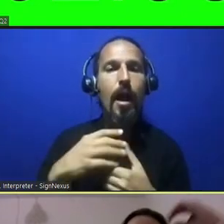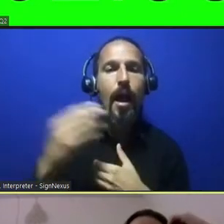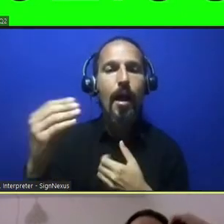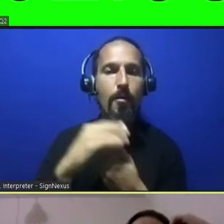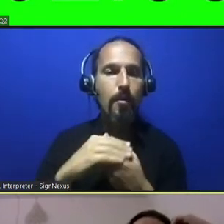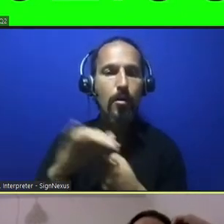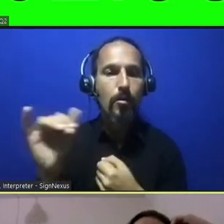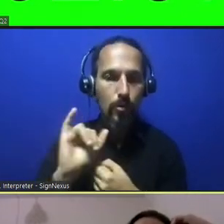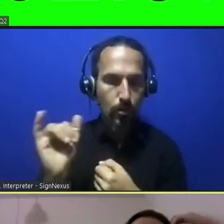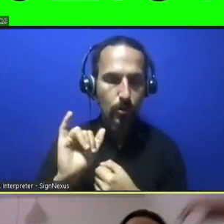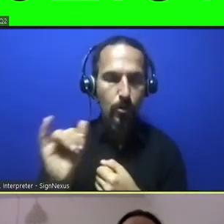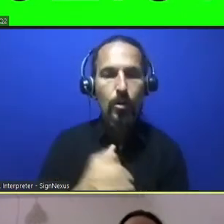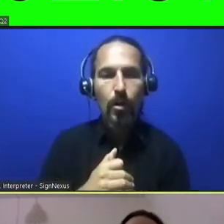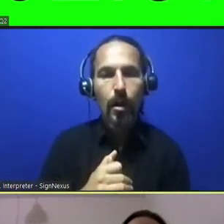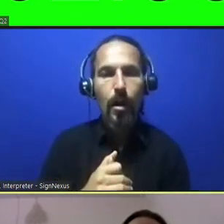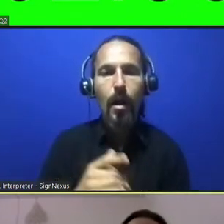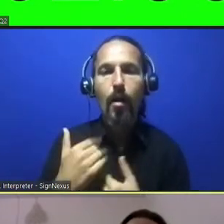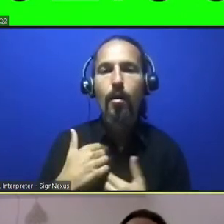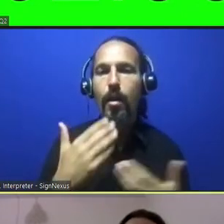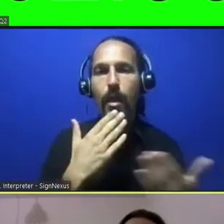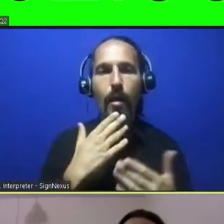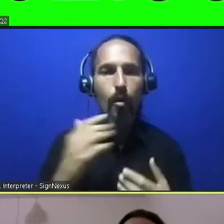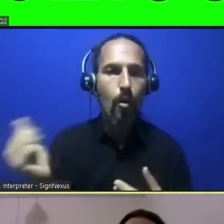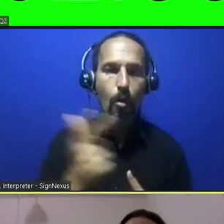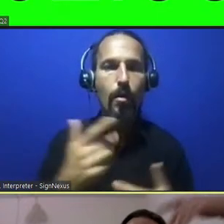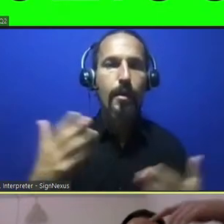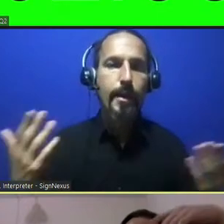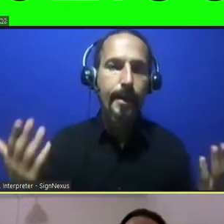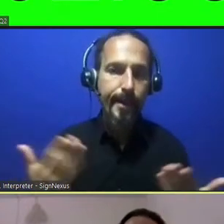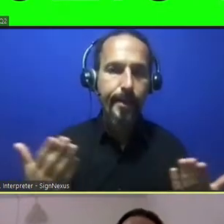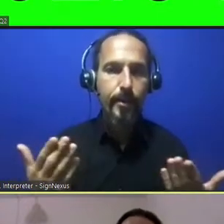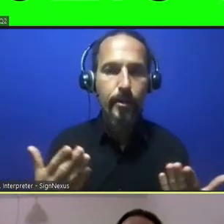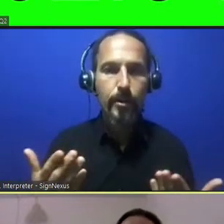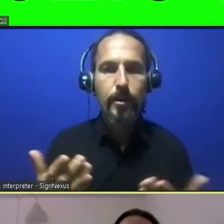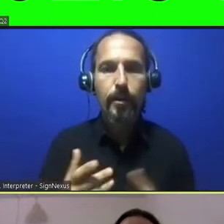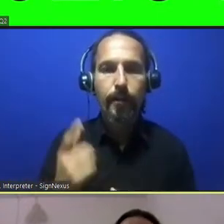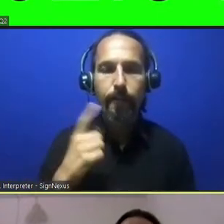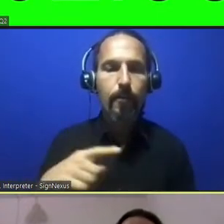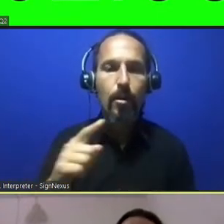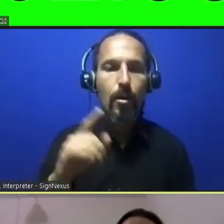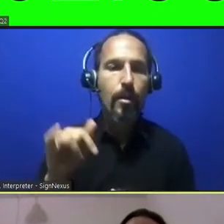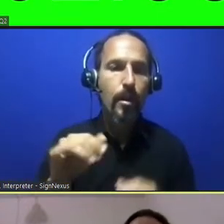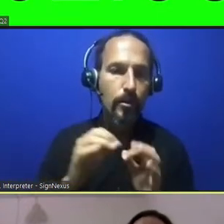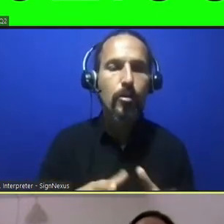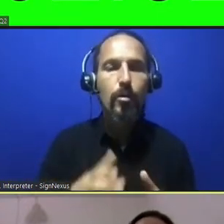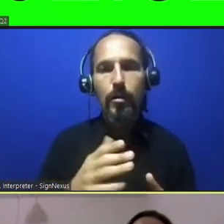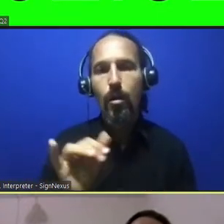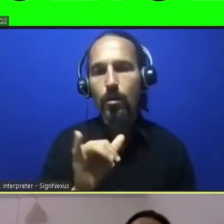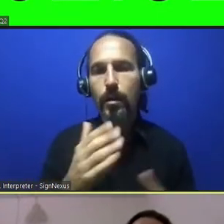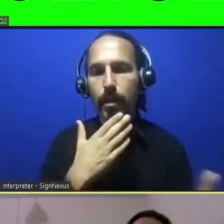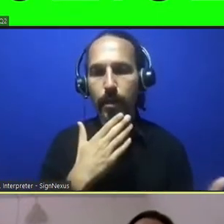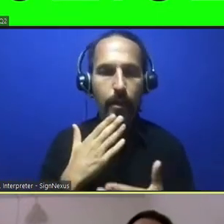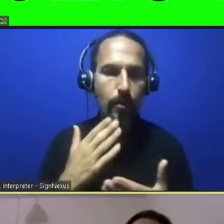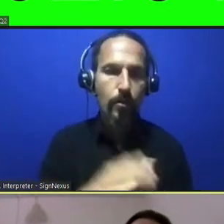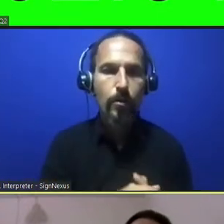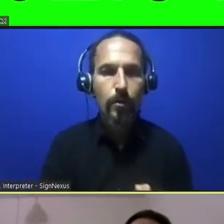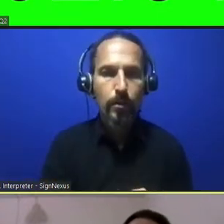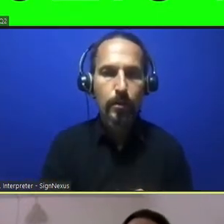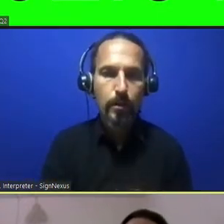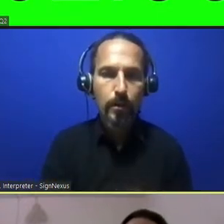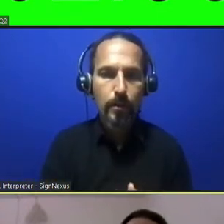well i also want to thank all of you for being here especially for the interpreters thank you um